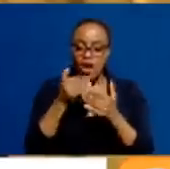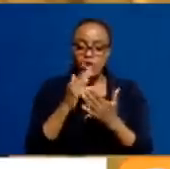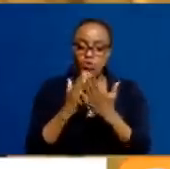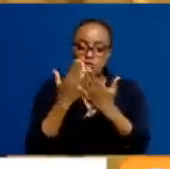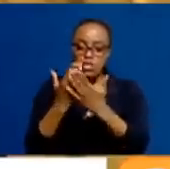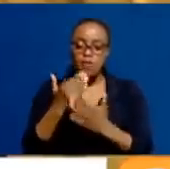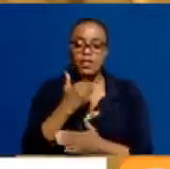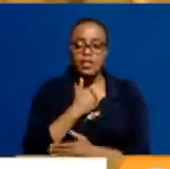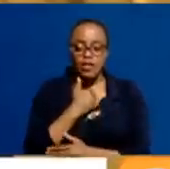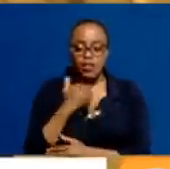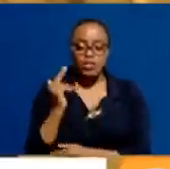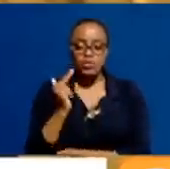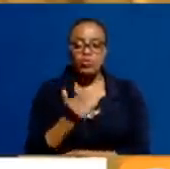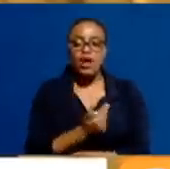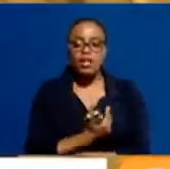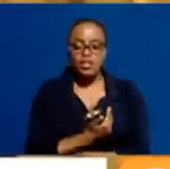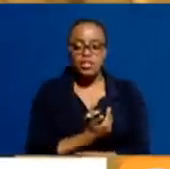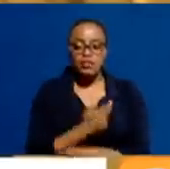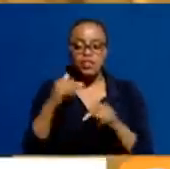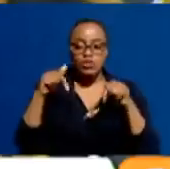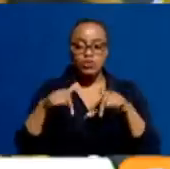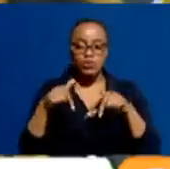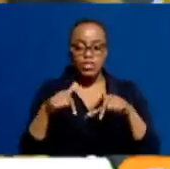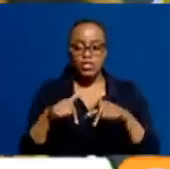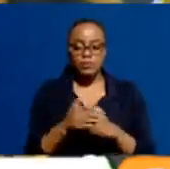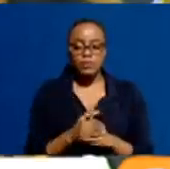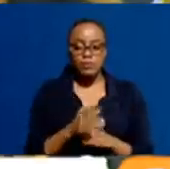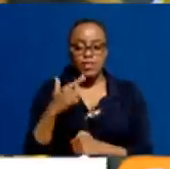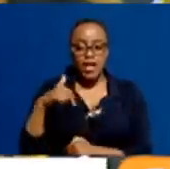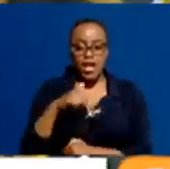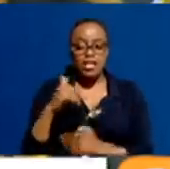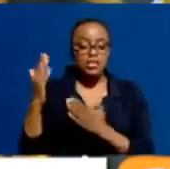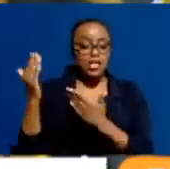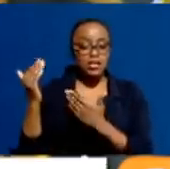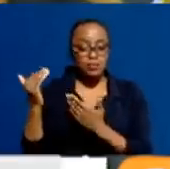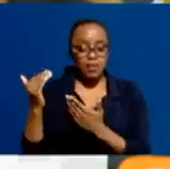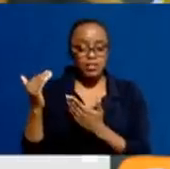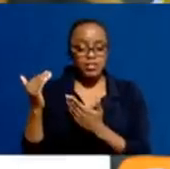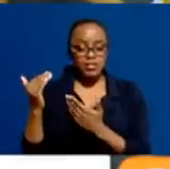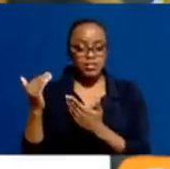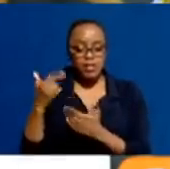submitted to us today? We expect the